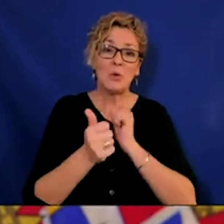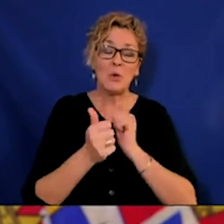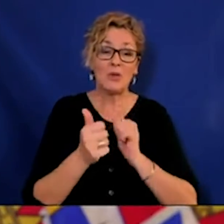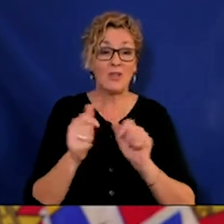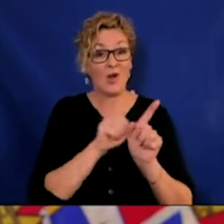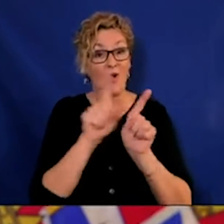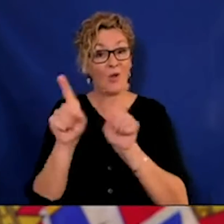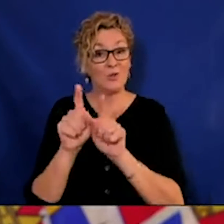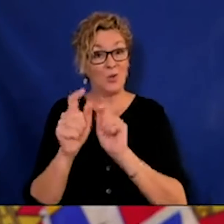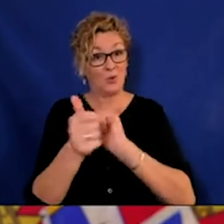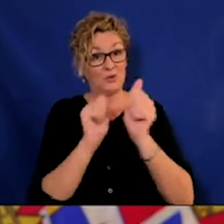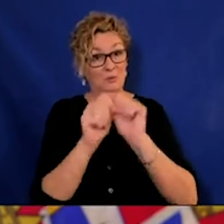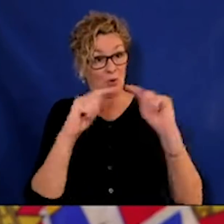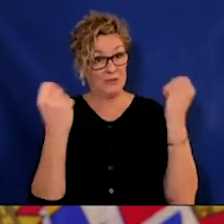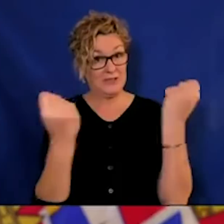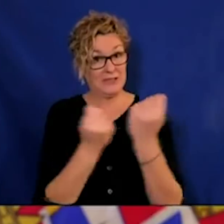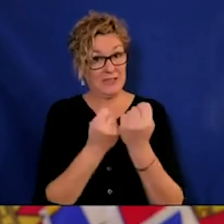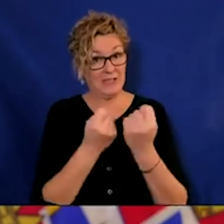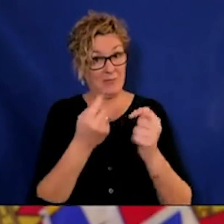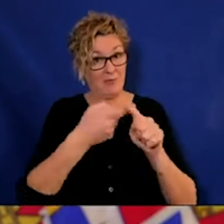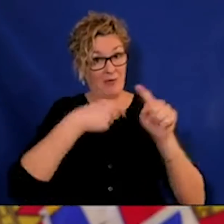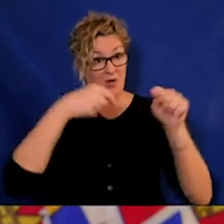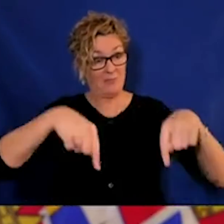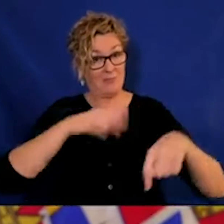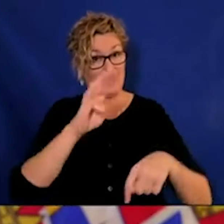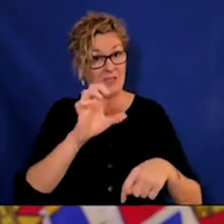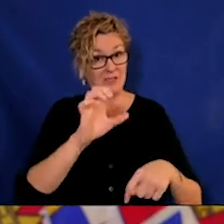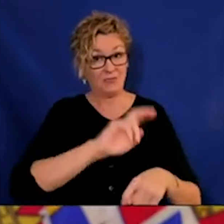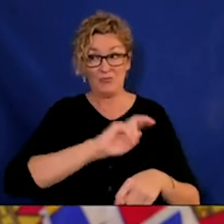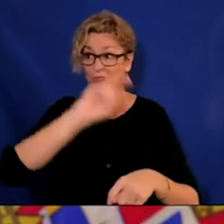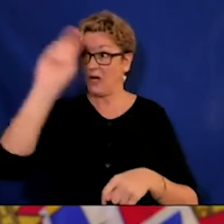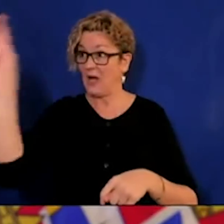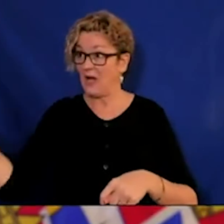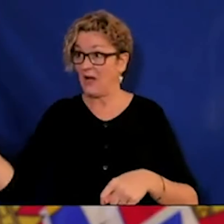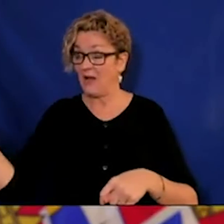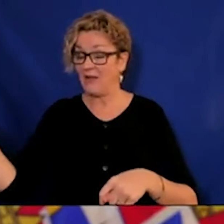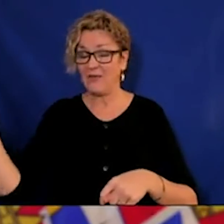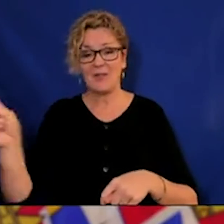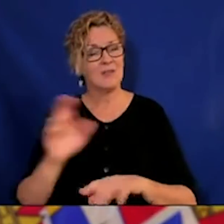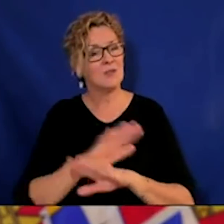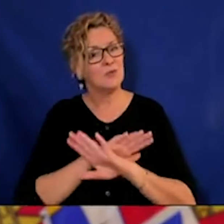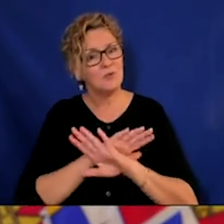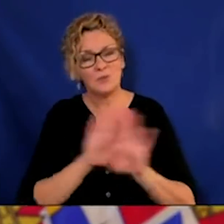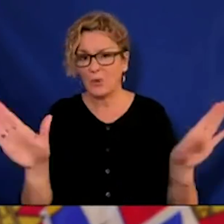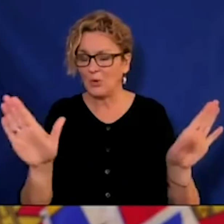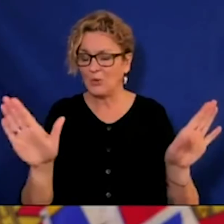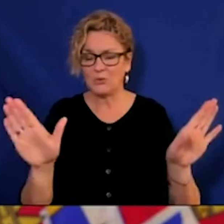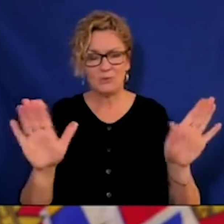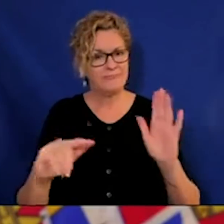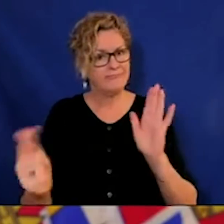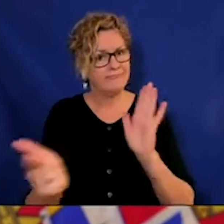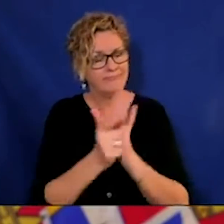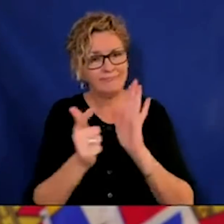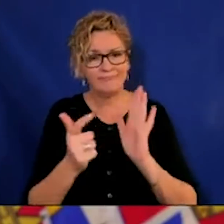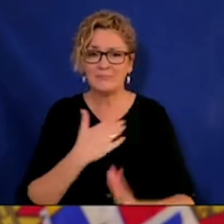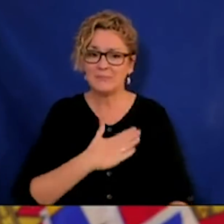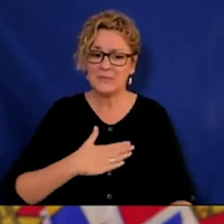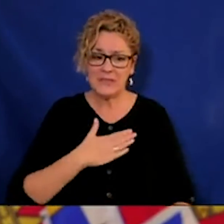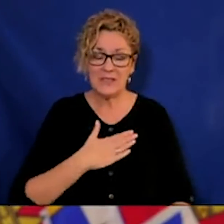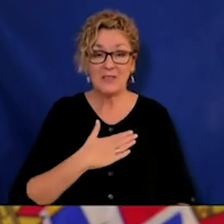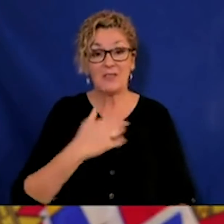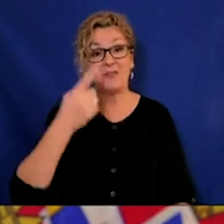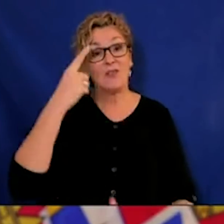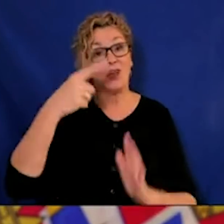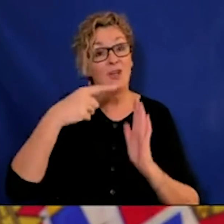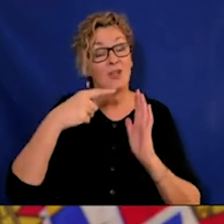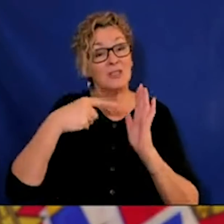we've put in place. And we know, for example, there's a hockey team in the interior that traveled to Alberta and has come back,